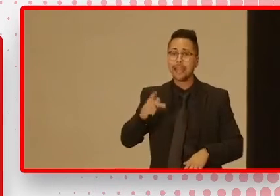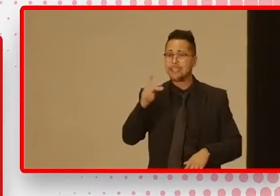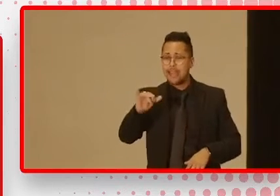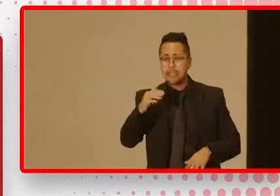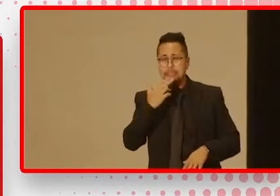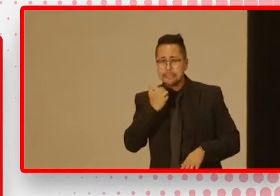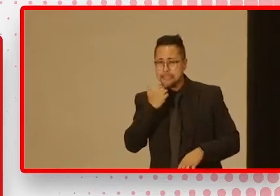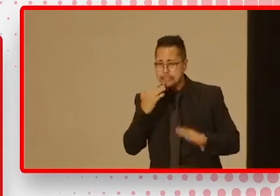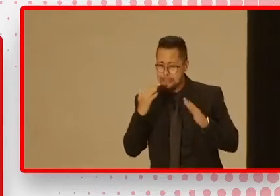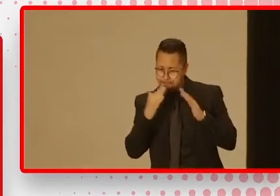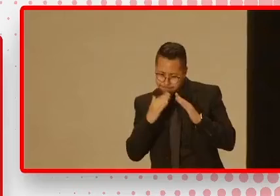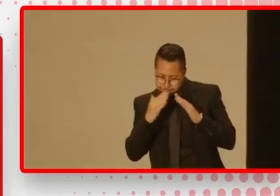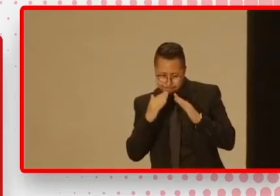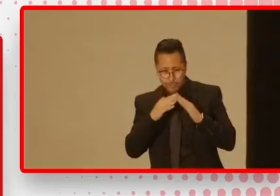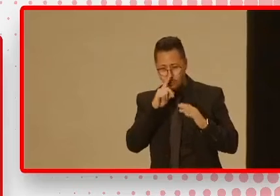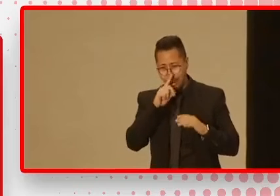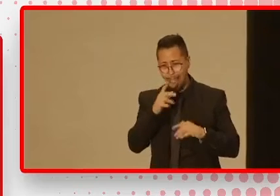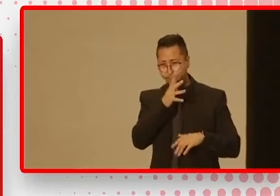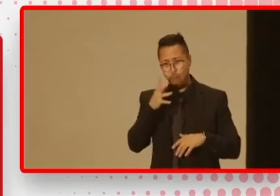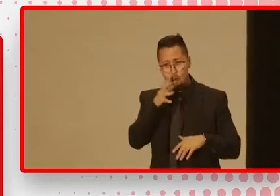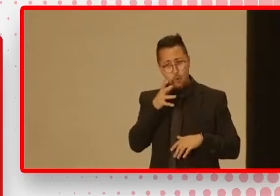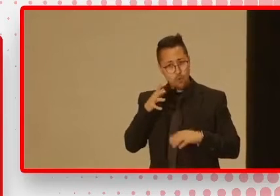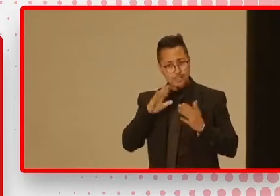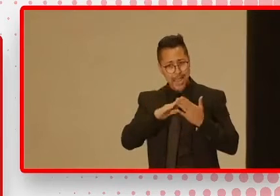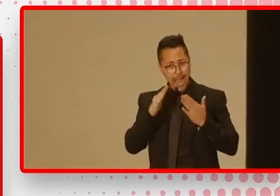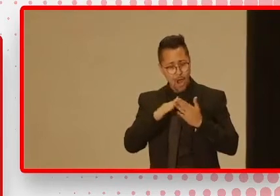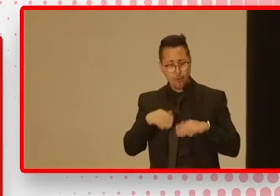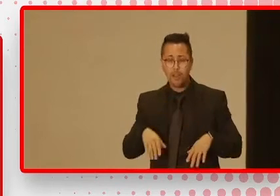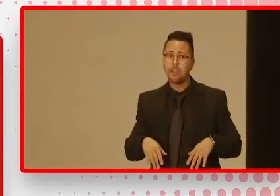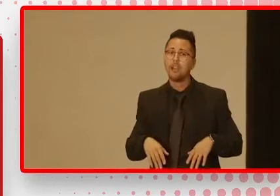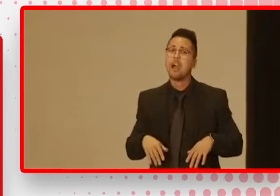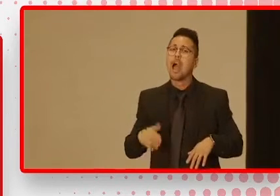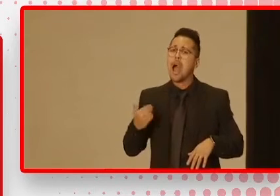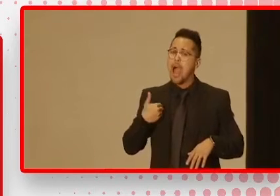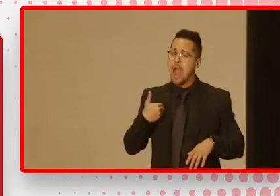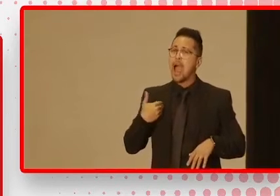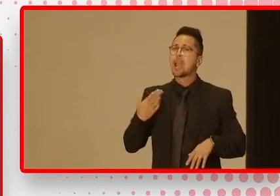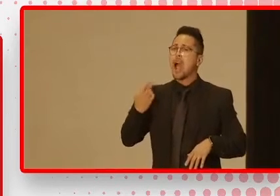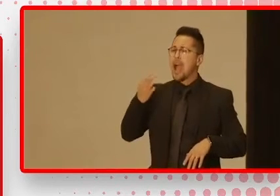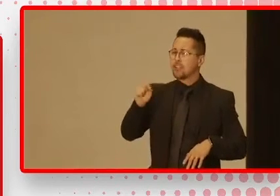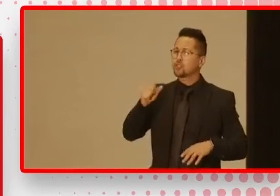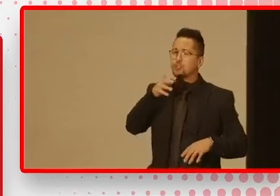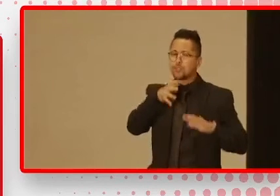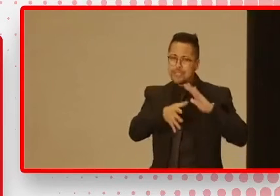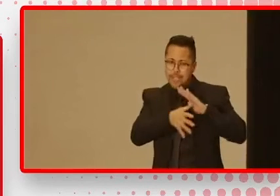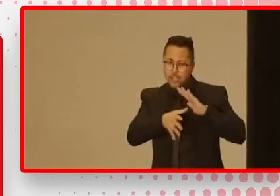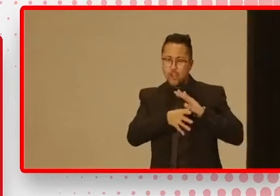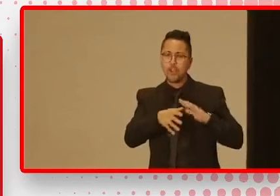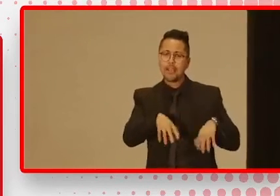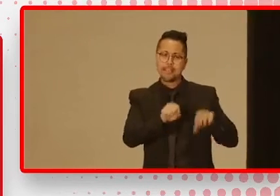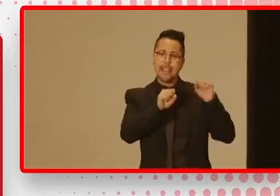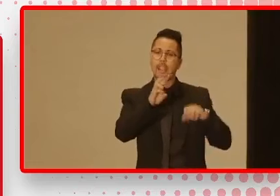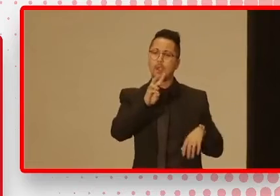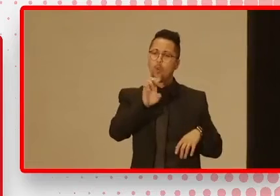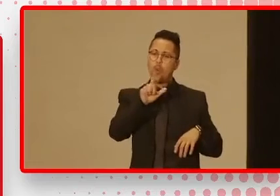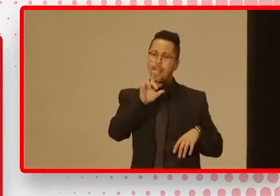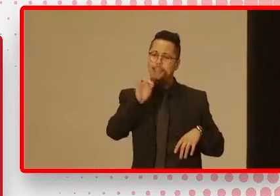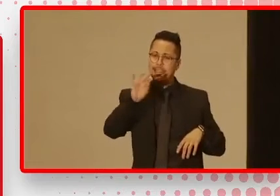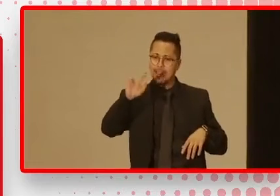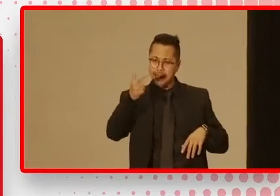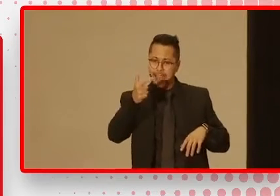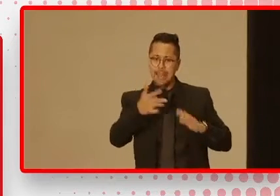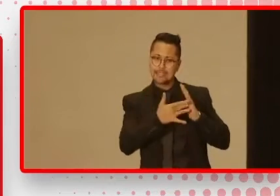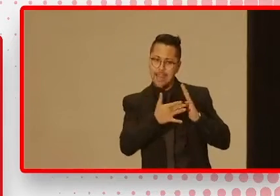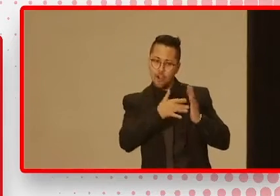very, very, very rural town, I had a high school senior who had taken welding at the technical college